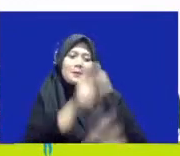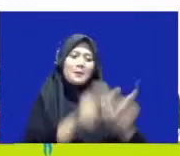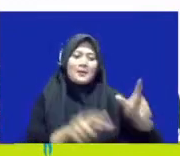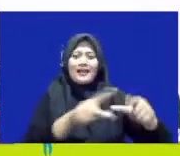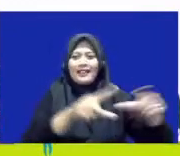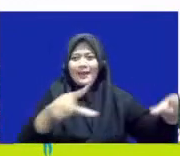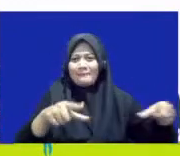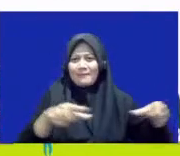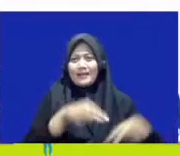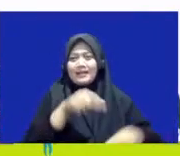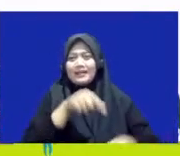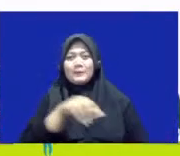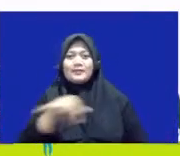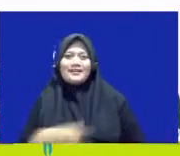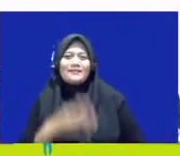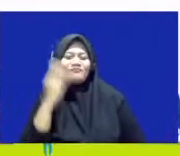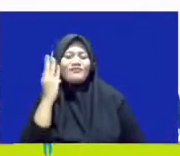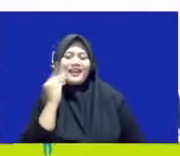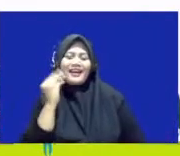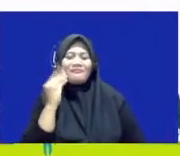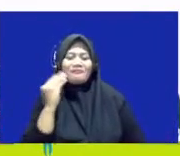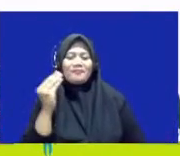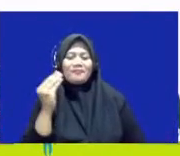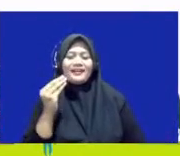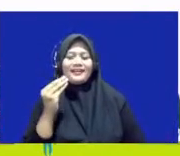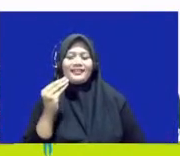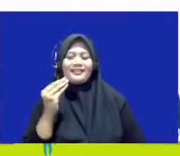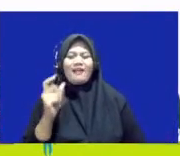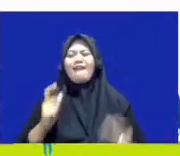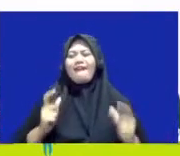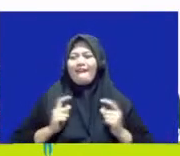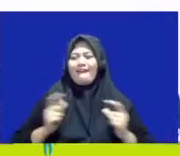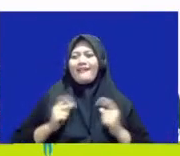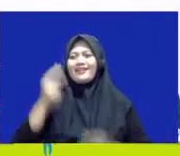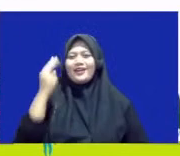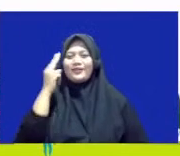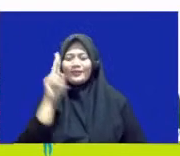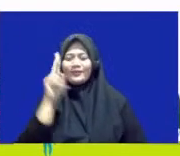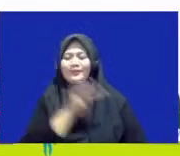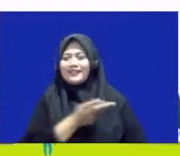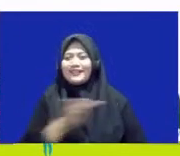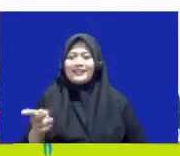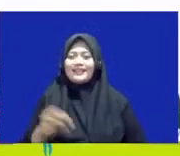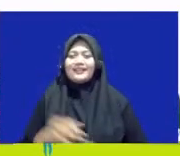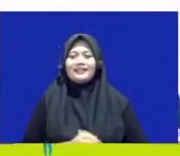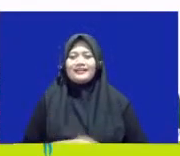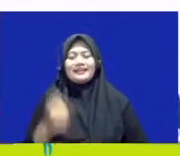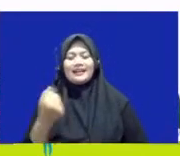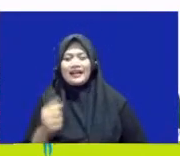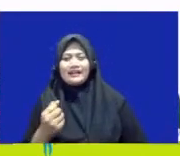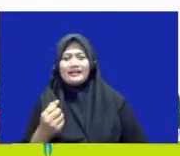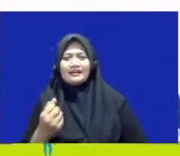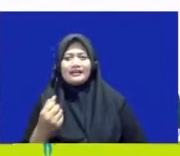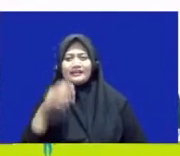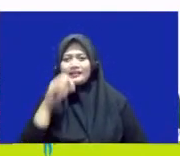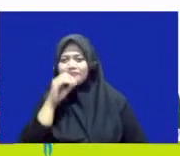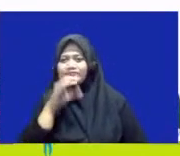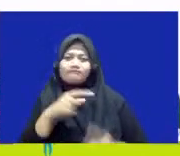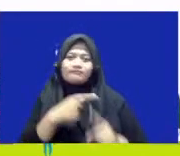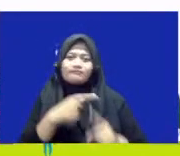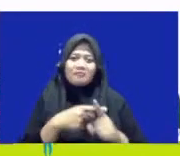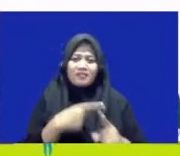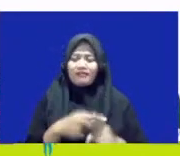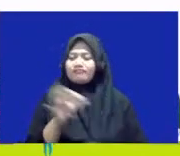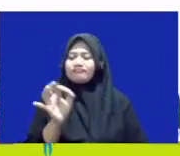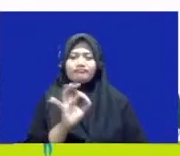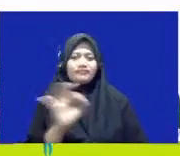have nothing else to add on. Thank you. And we look forward to